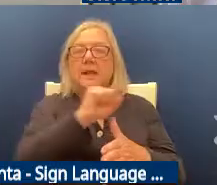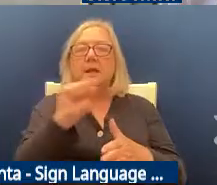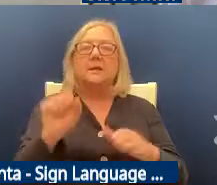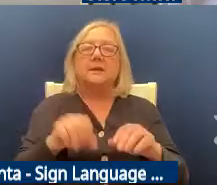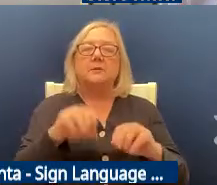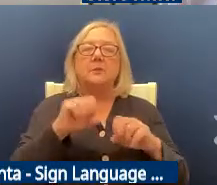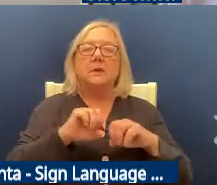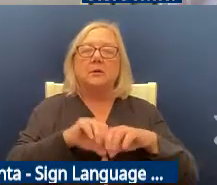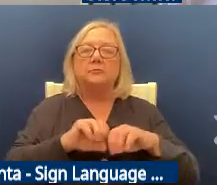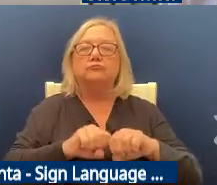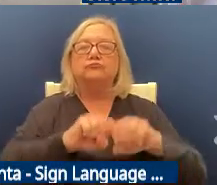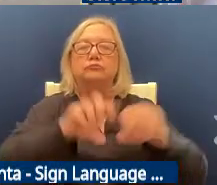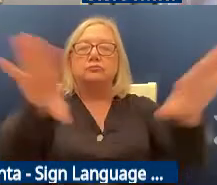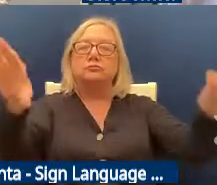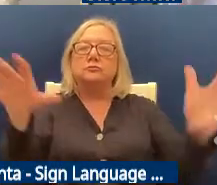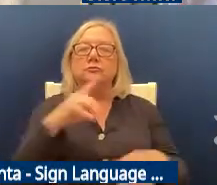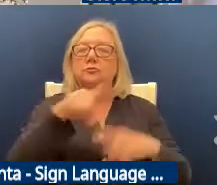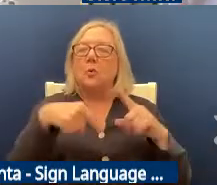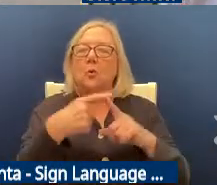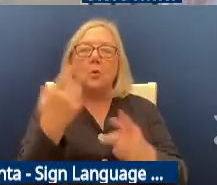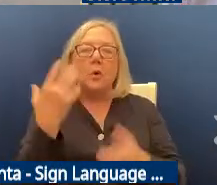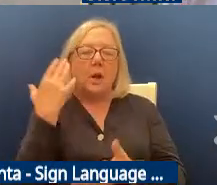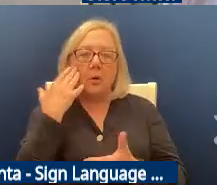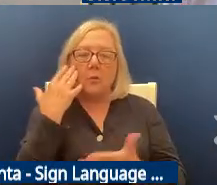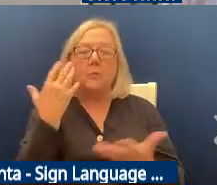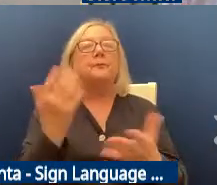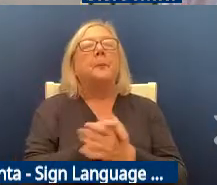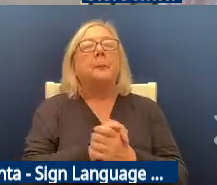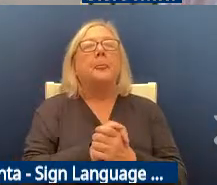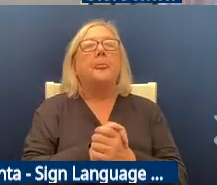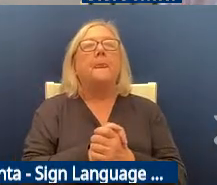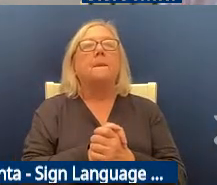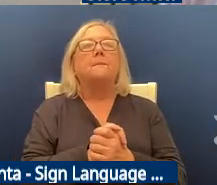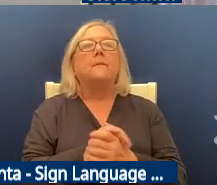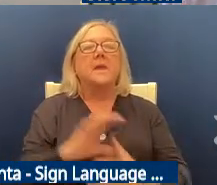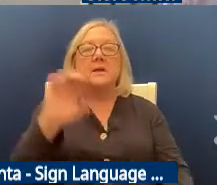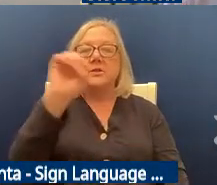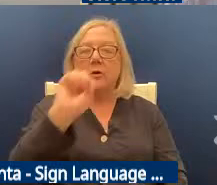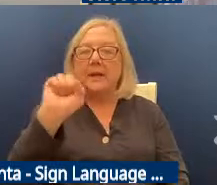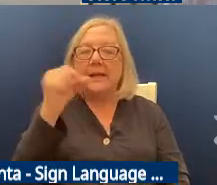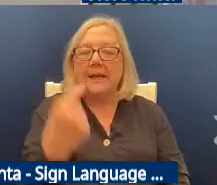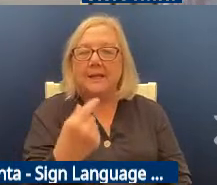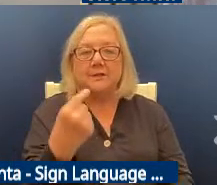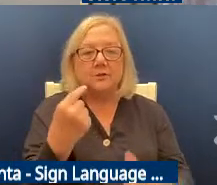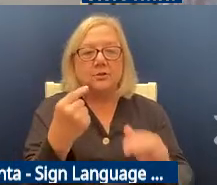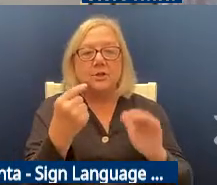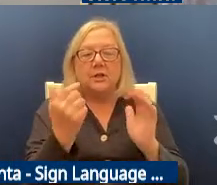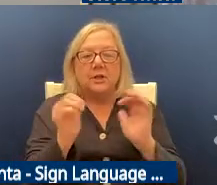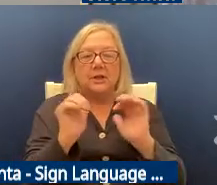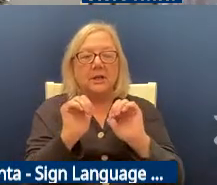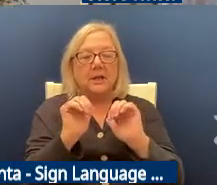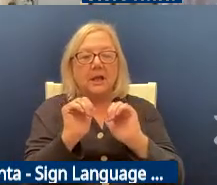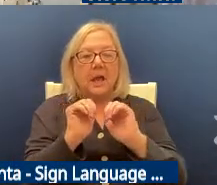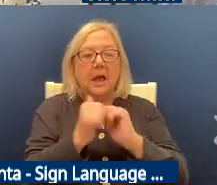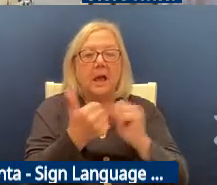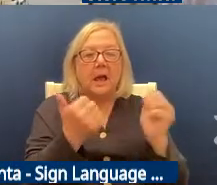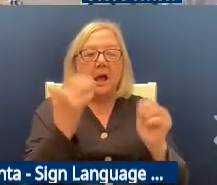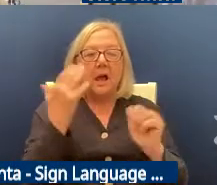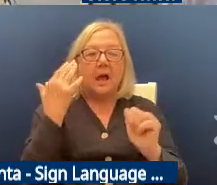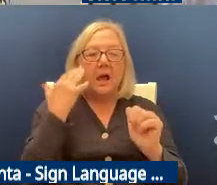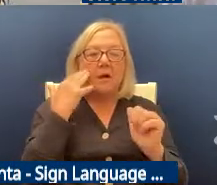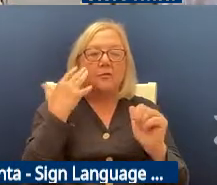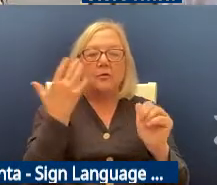plan, what engagement should the ESG expect in terms of development of an updated funding plan?